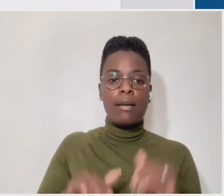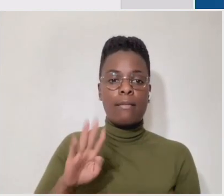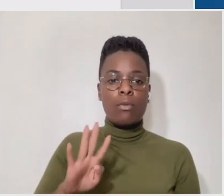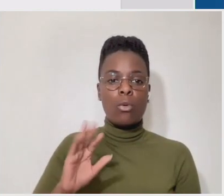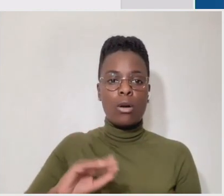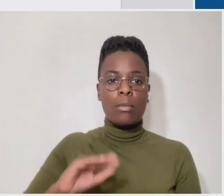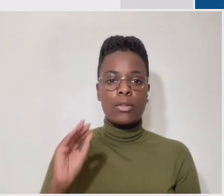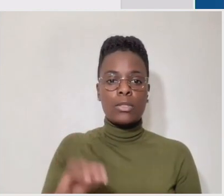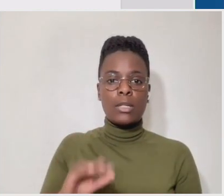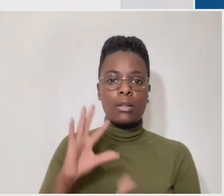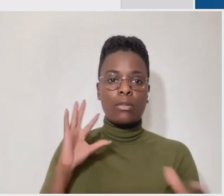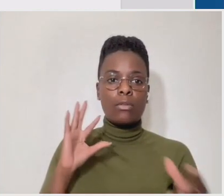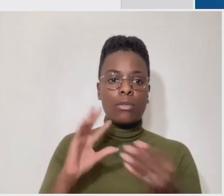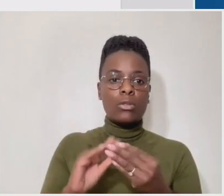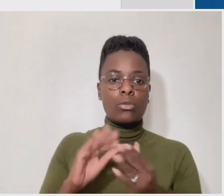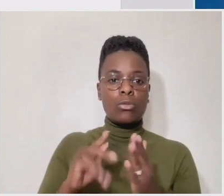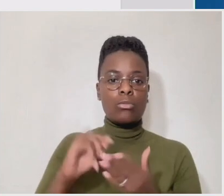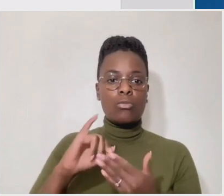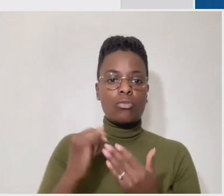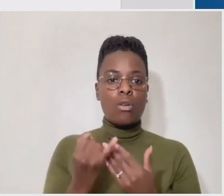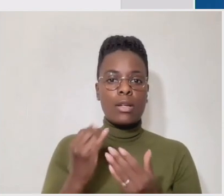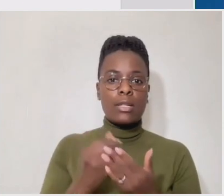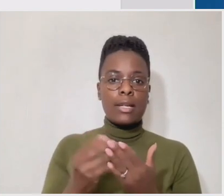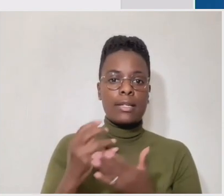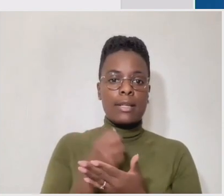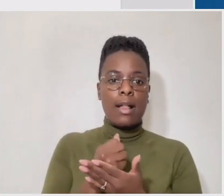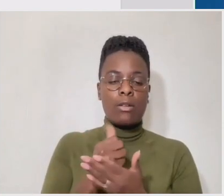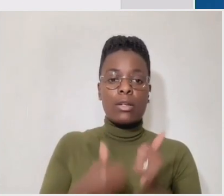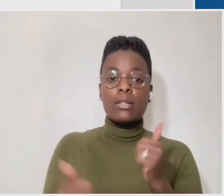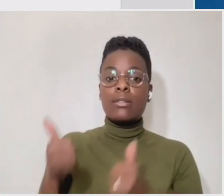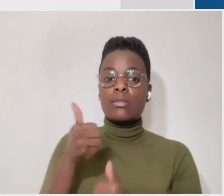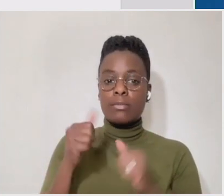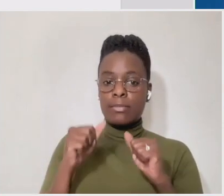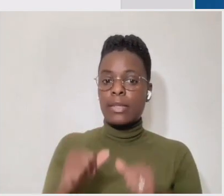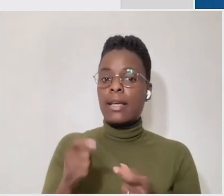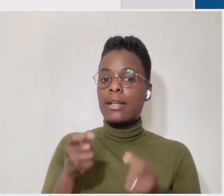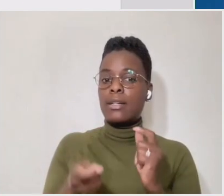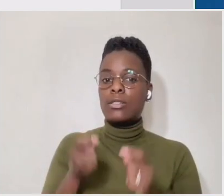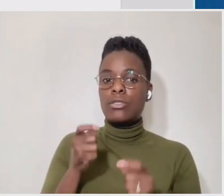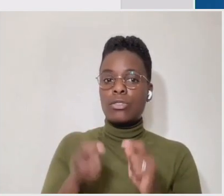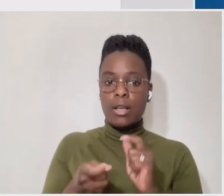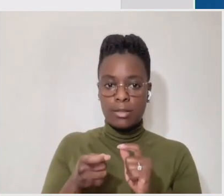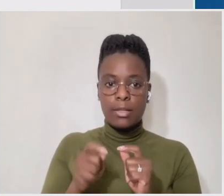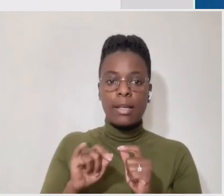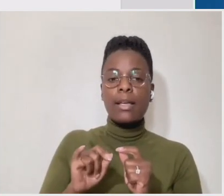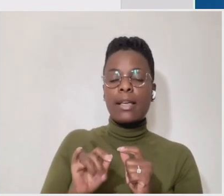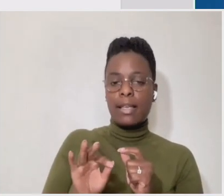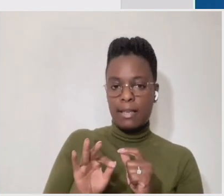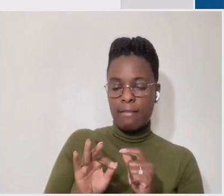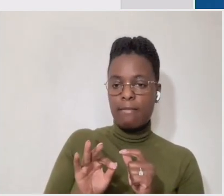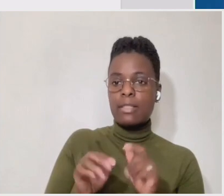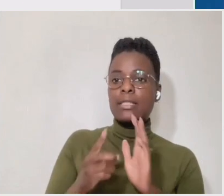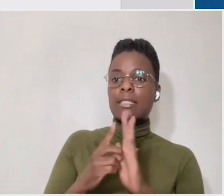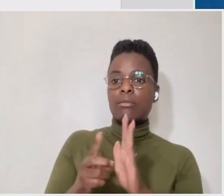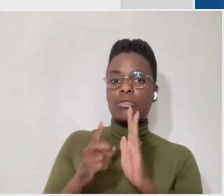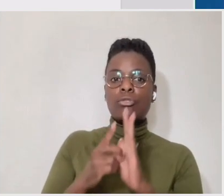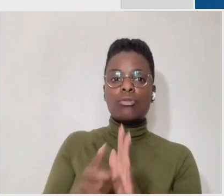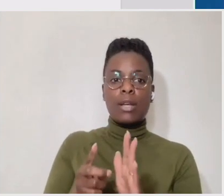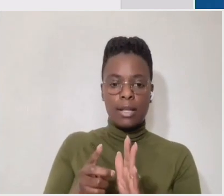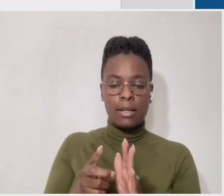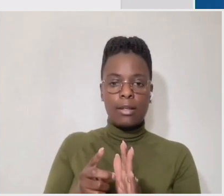project salaries. The secretary may adjust these percentages if the applicant demonstrates to the secretary satisfaction that a